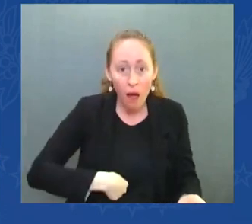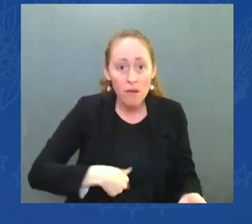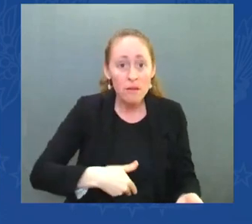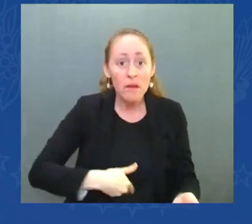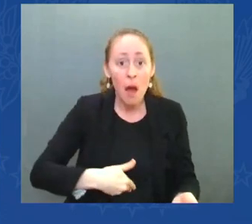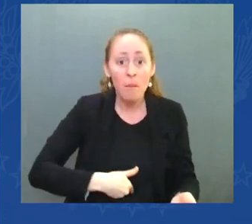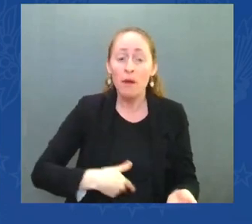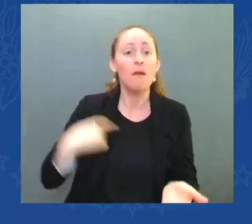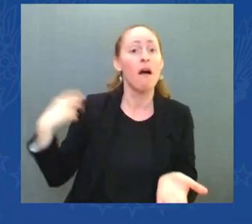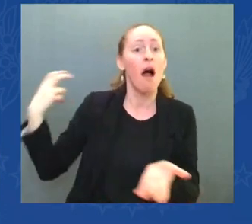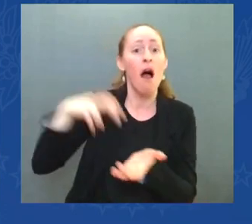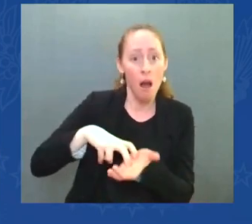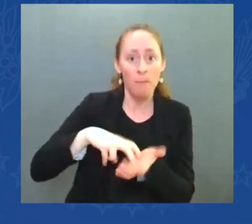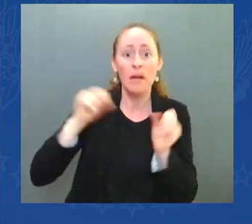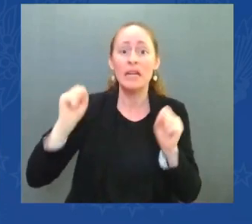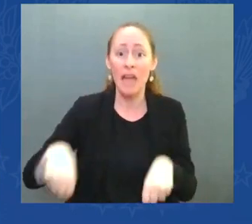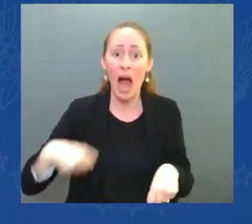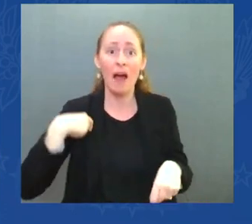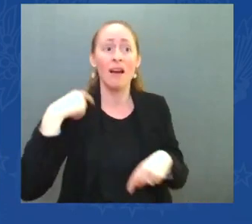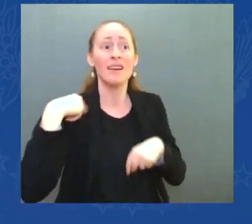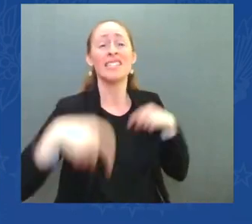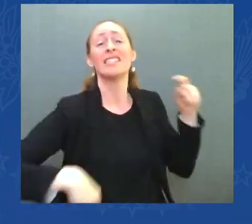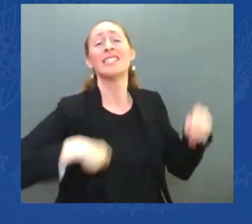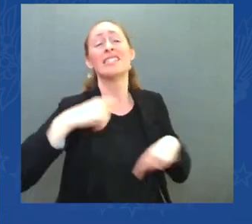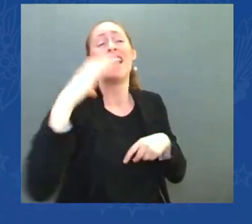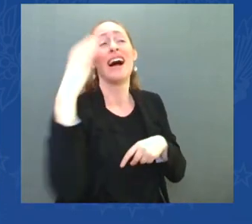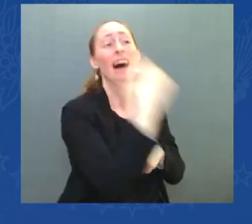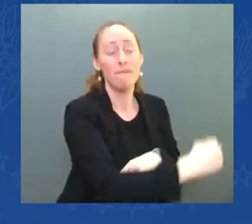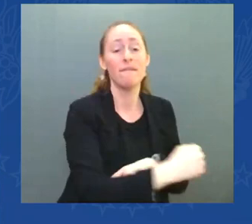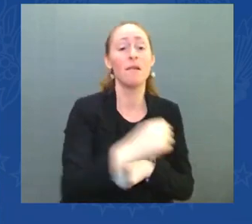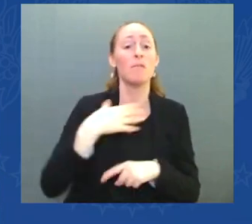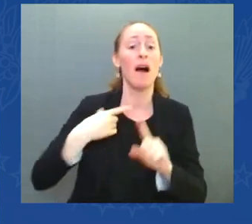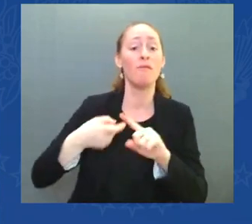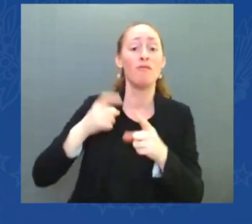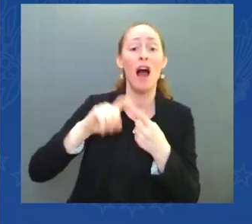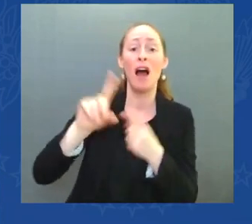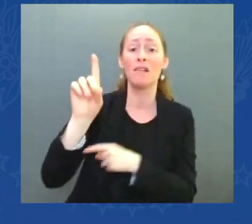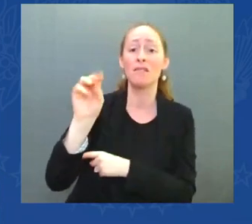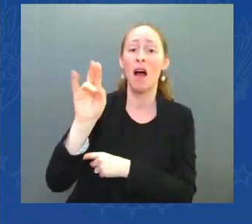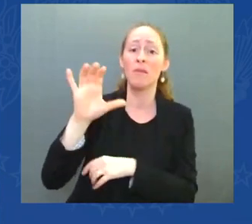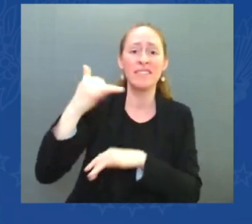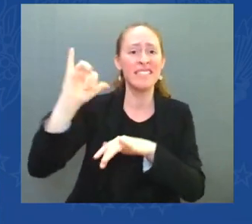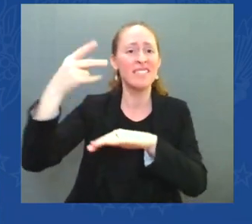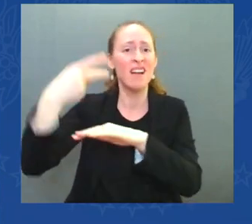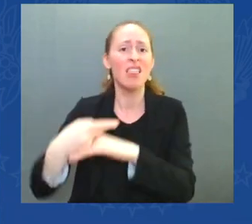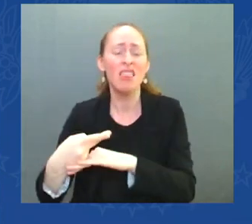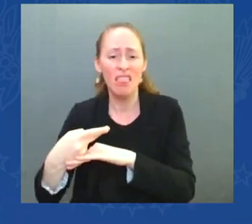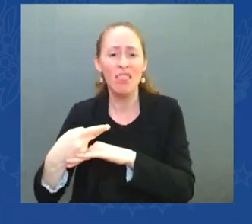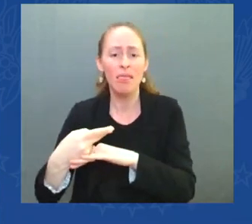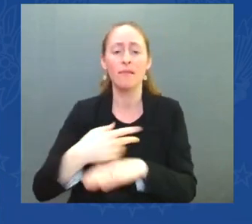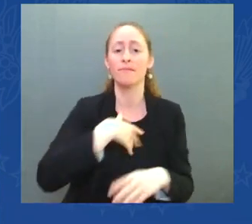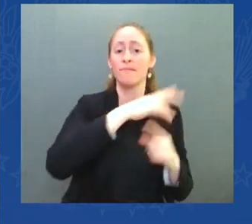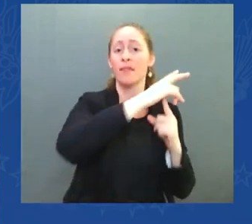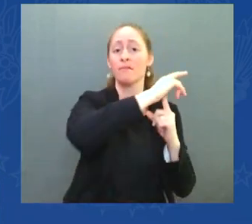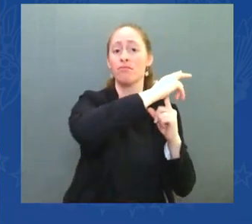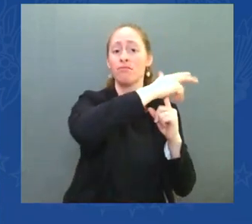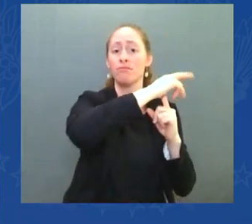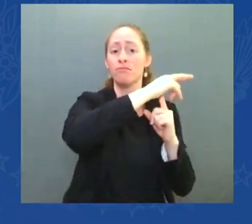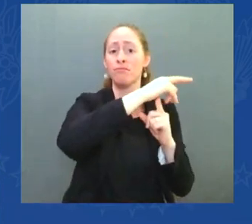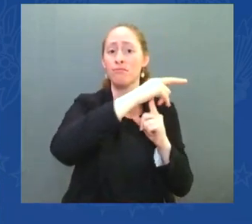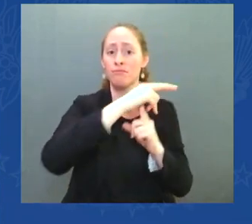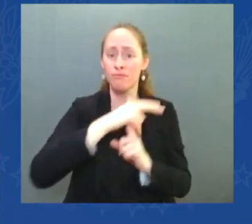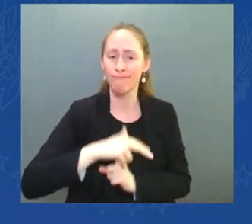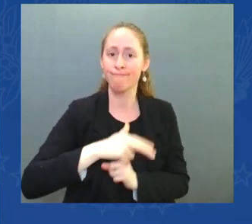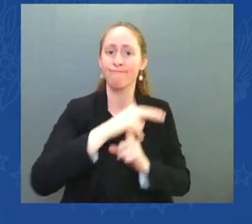I was airlifted to the hospital and spent hours in surgery, having a bullet removed from my abdomen that was millimeters away from my major artery.